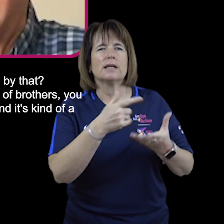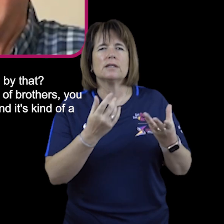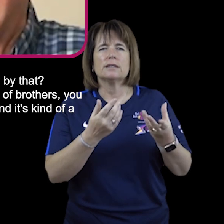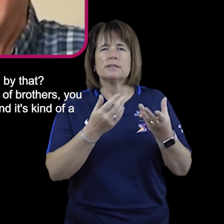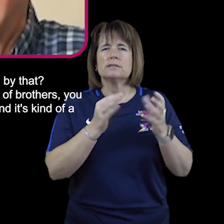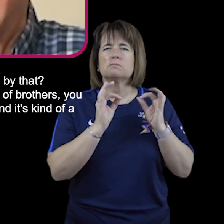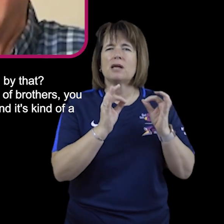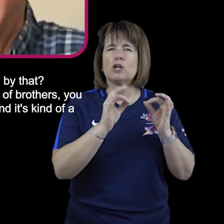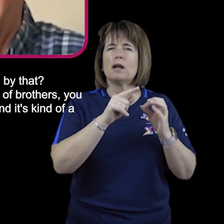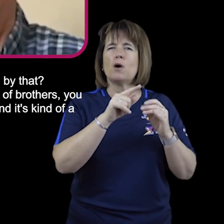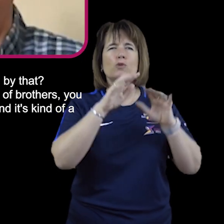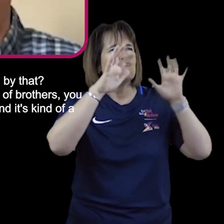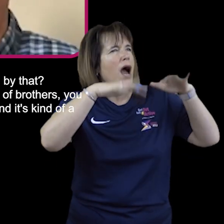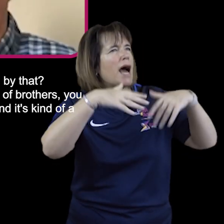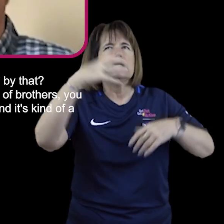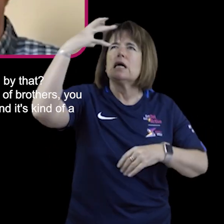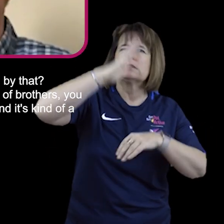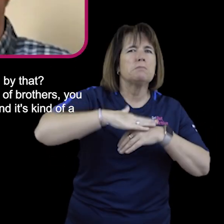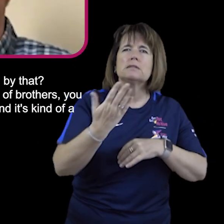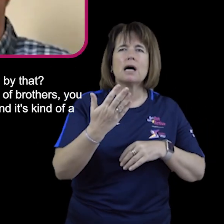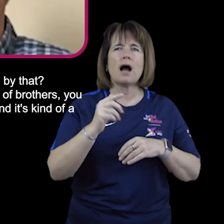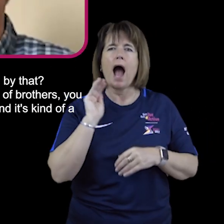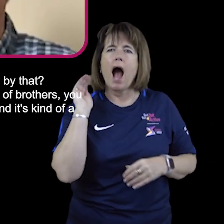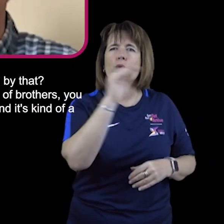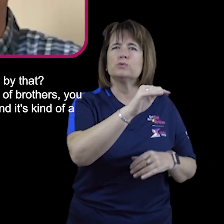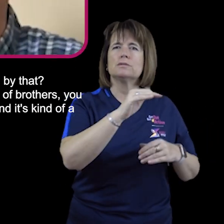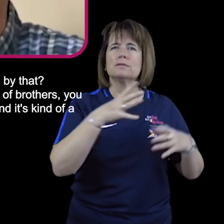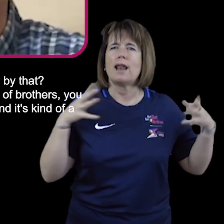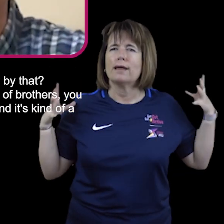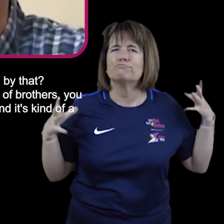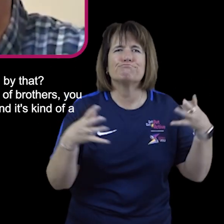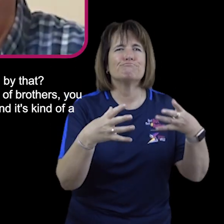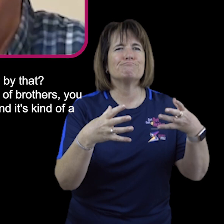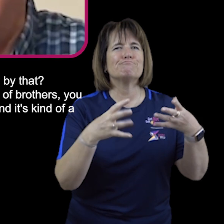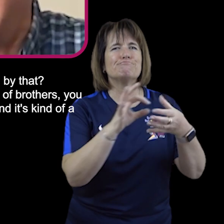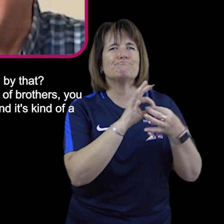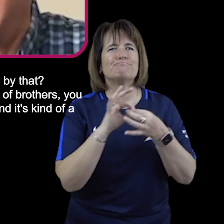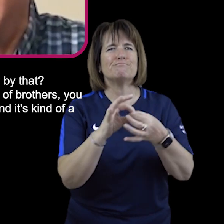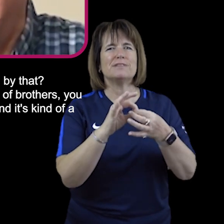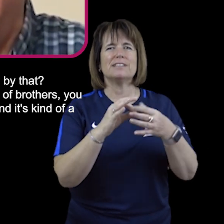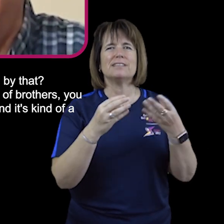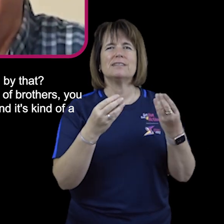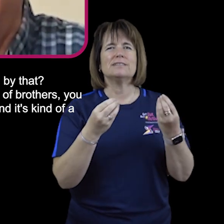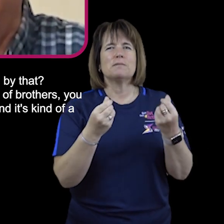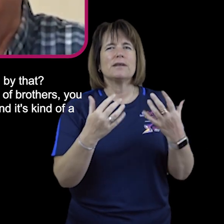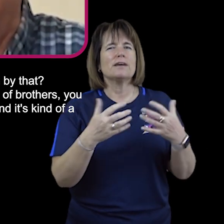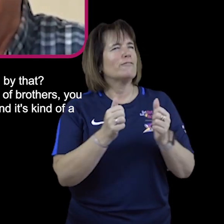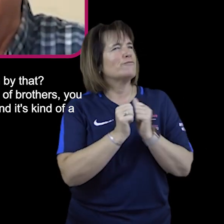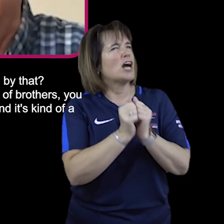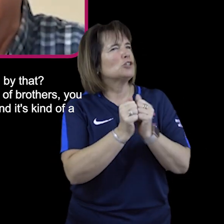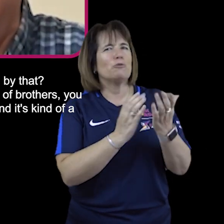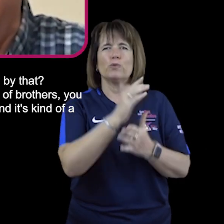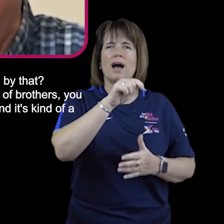quite soothing, to be out there, come rain or shine. With it's like a band of